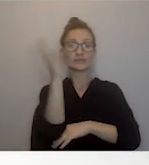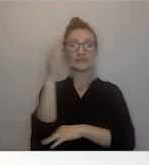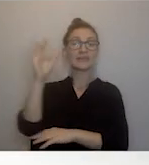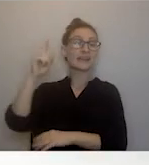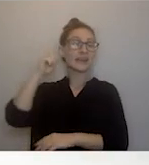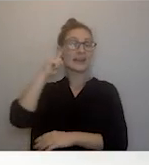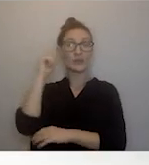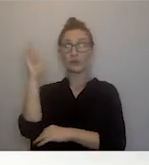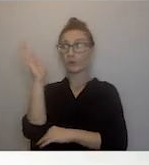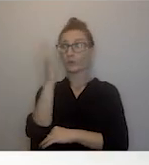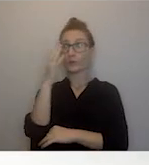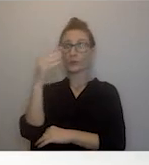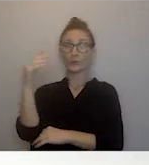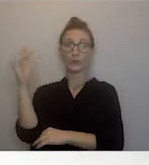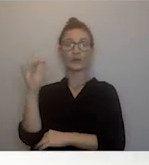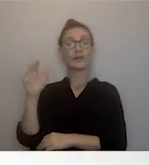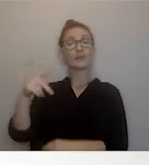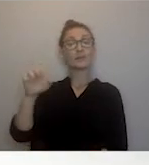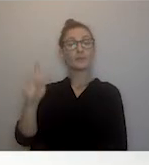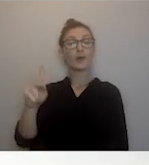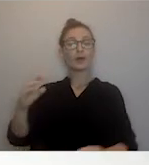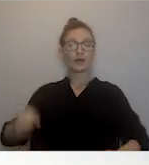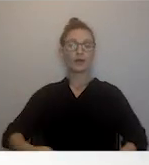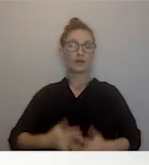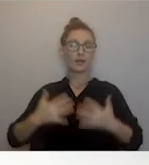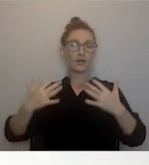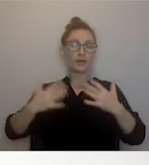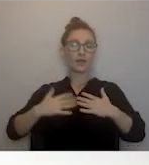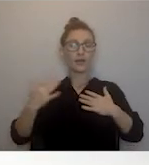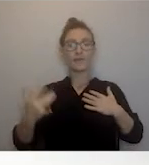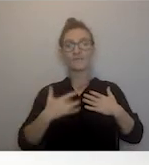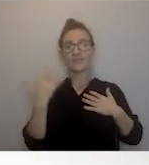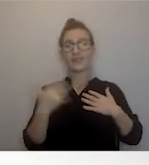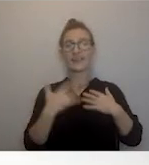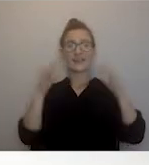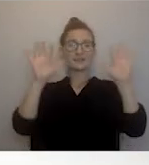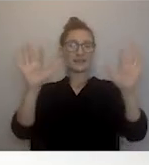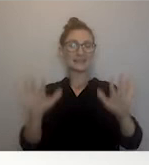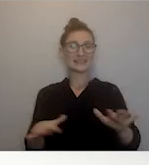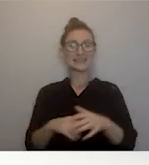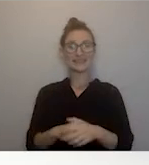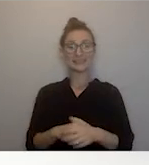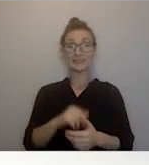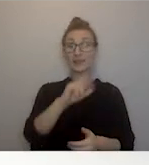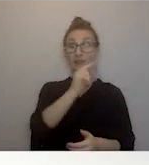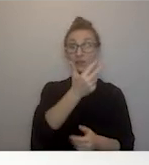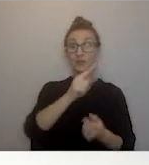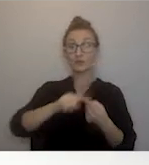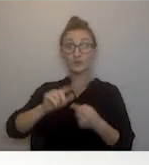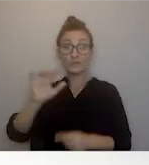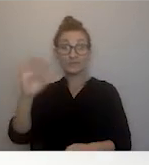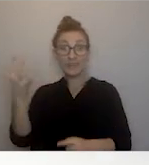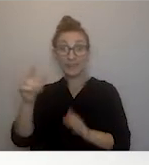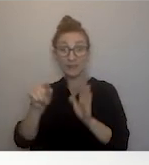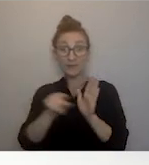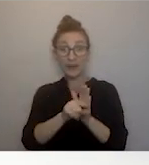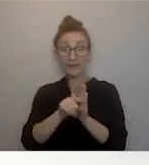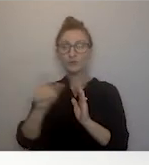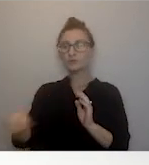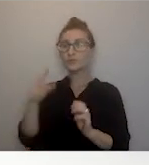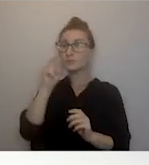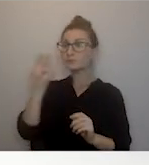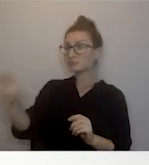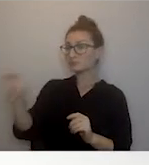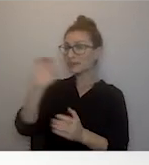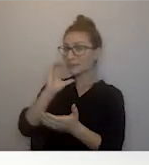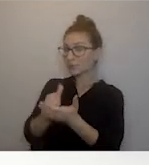blowing, I hear the rustling leaves. The park makes me feel amazing. So these are 3rd through 5th graders, and they looked